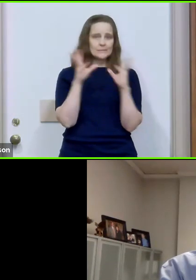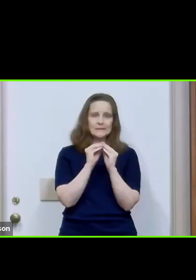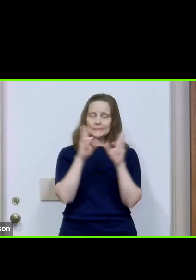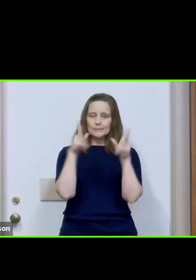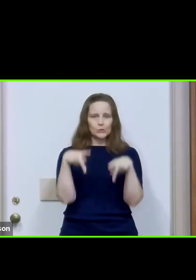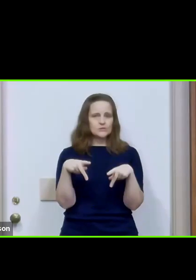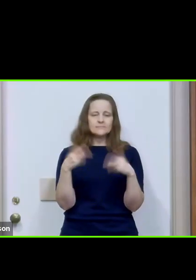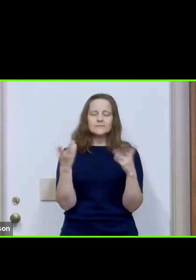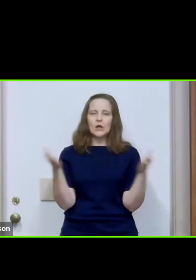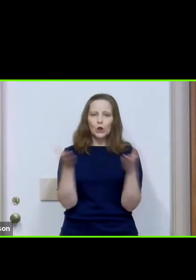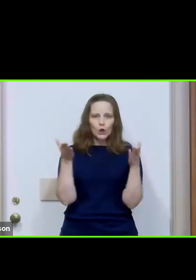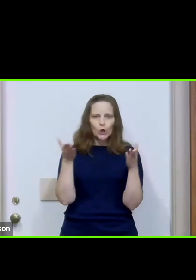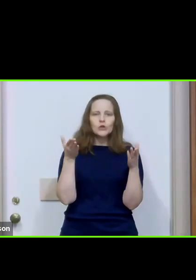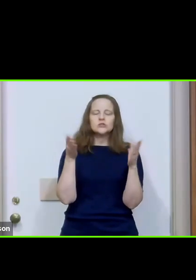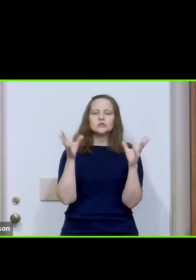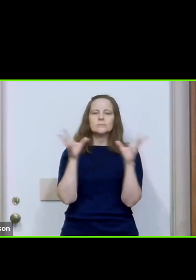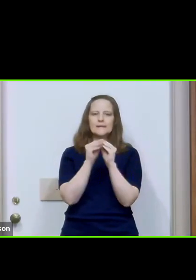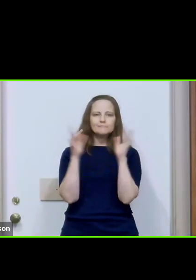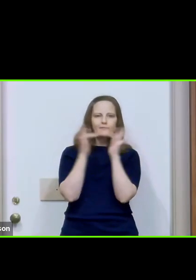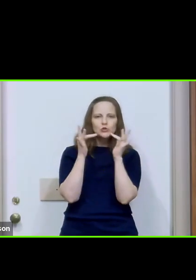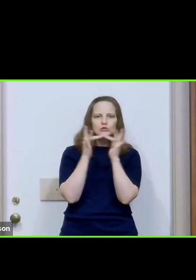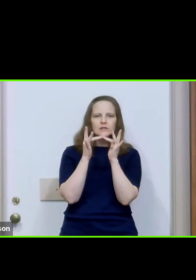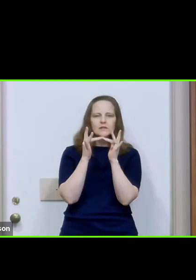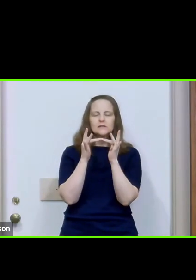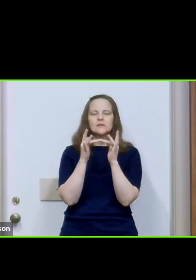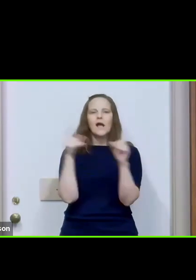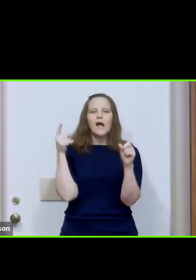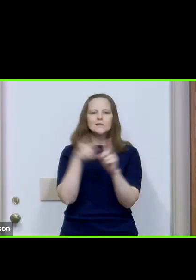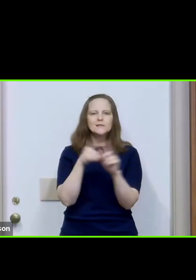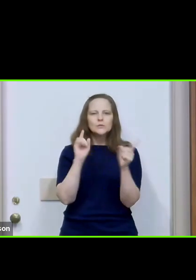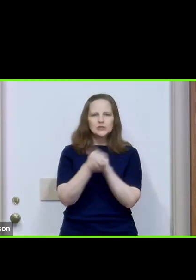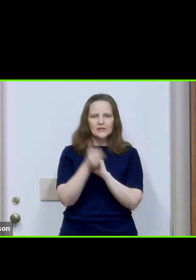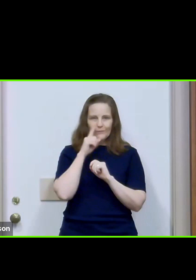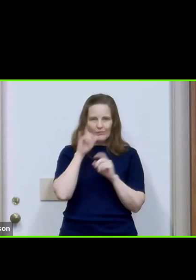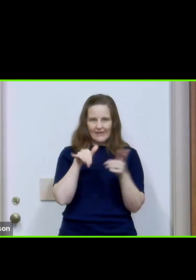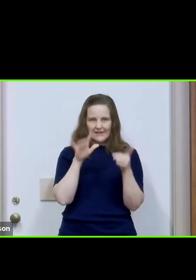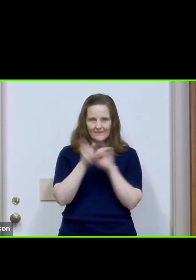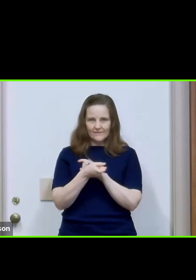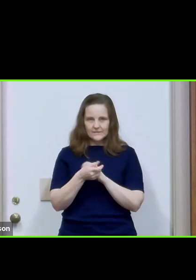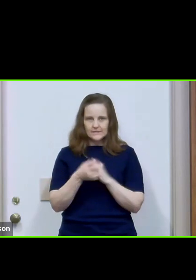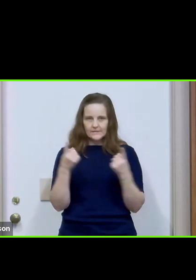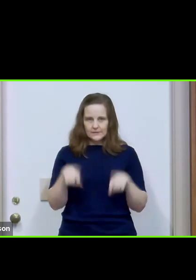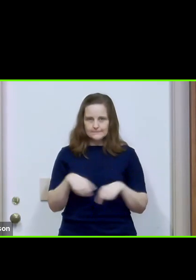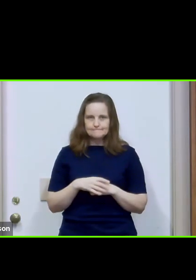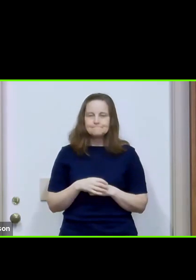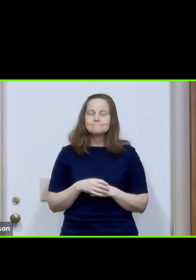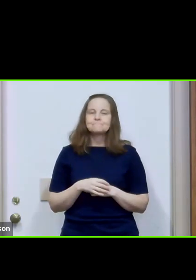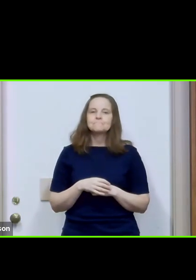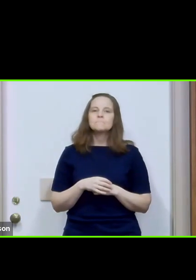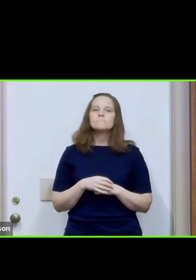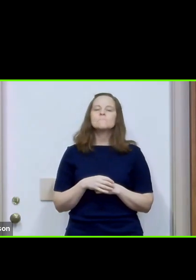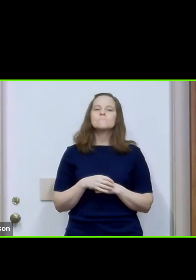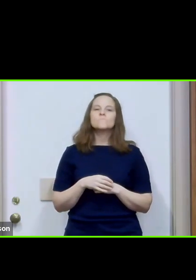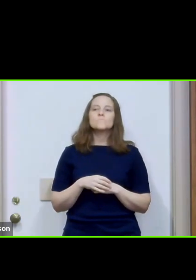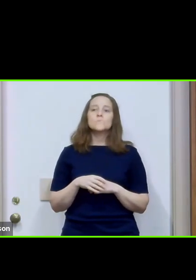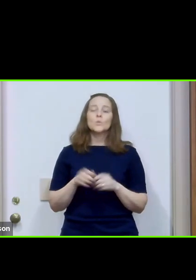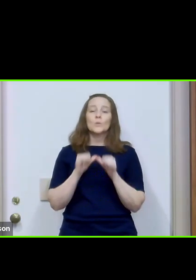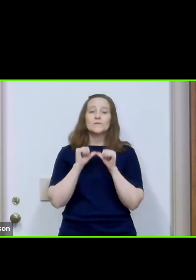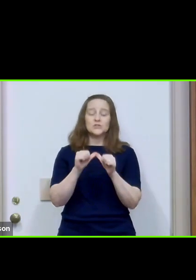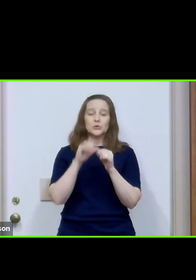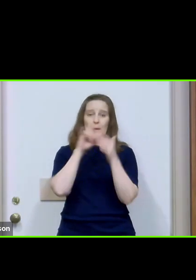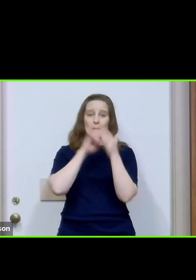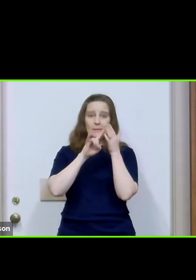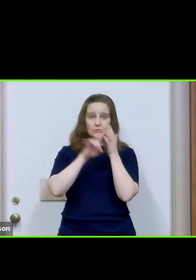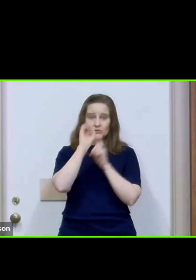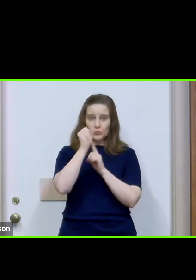They're being encouraged to meet virtually until we make any changes about events. And we'll continue to monitor the situation because obviously we want